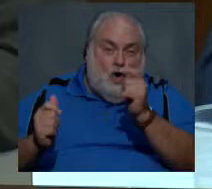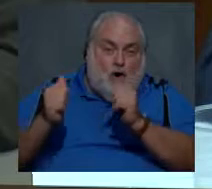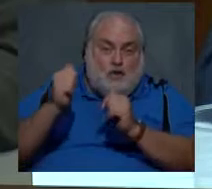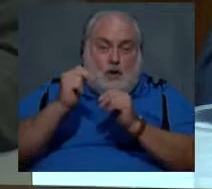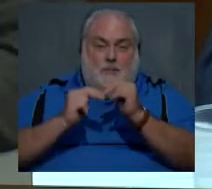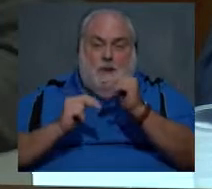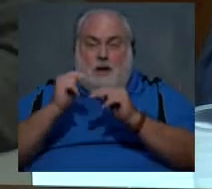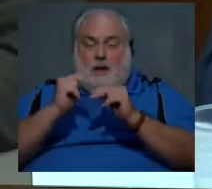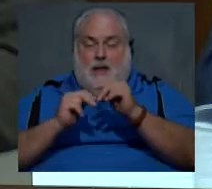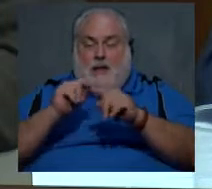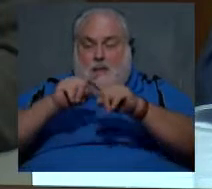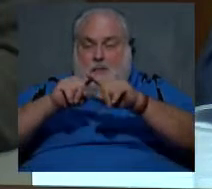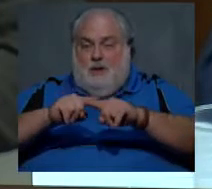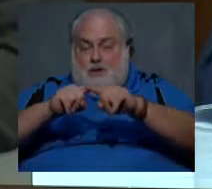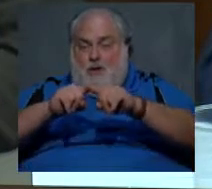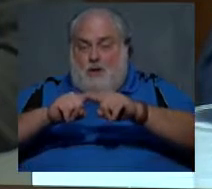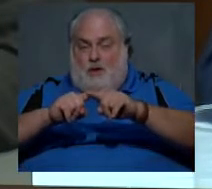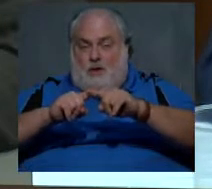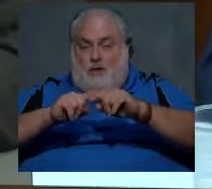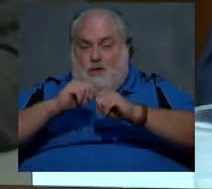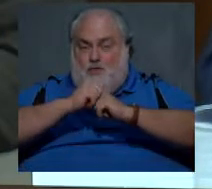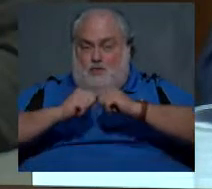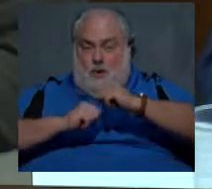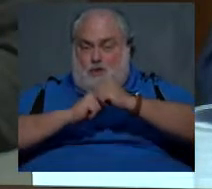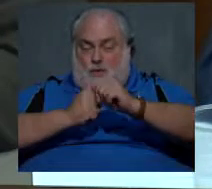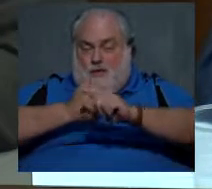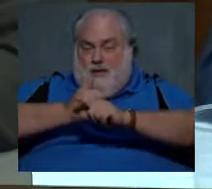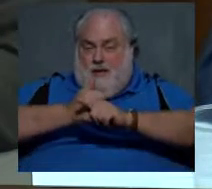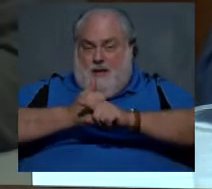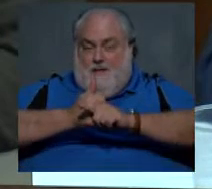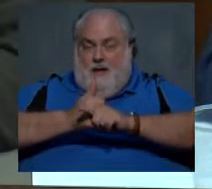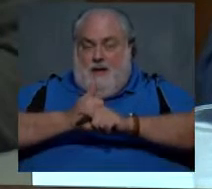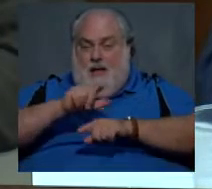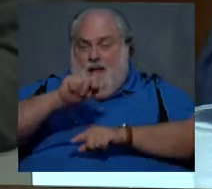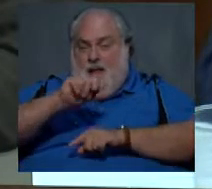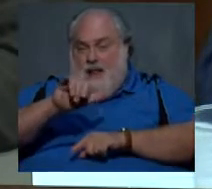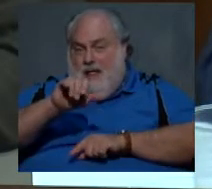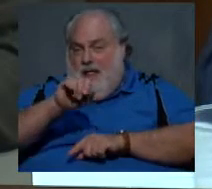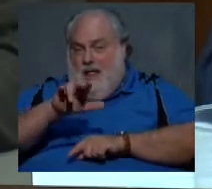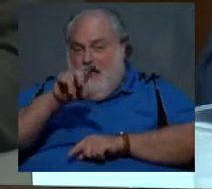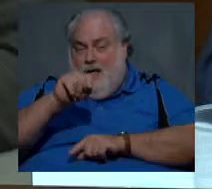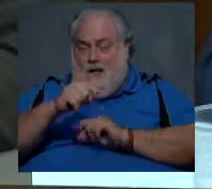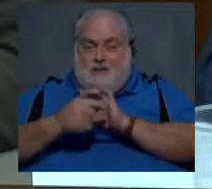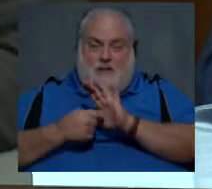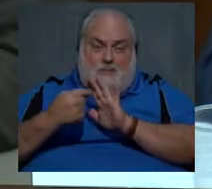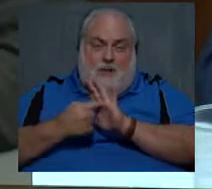on the structures and the stuff and the layout of the internal building. You know, sometimes when you can come through and